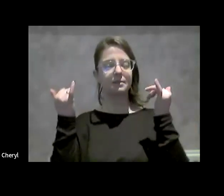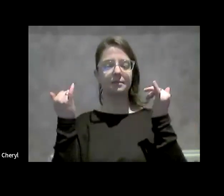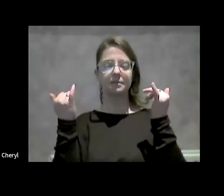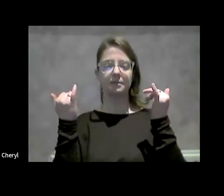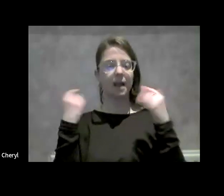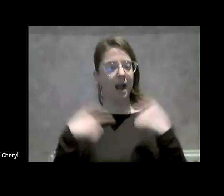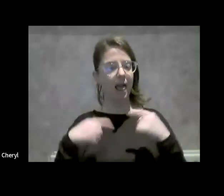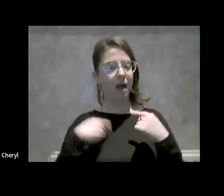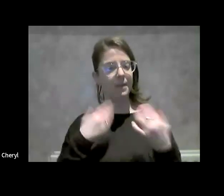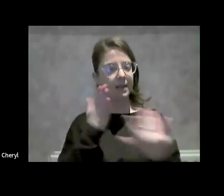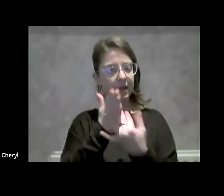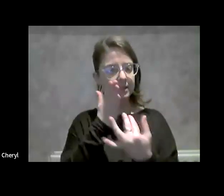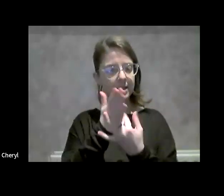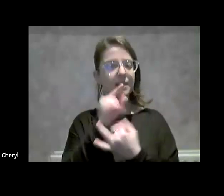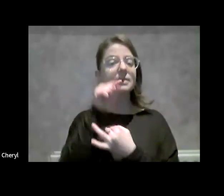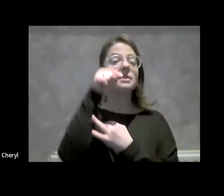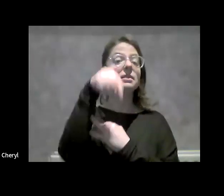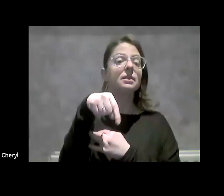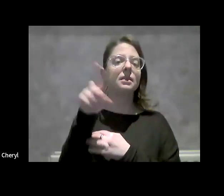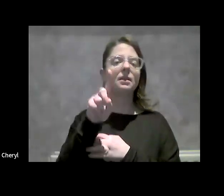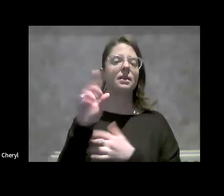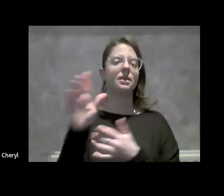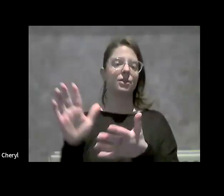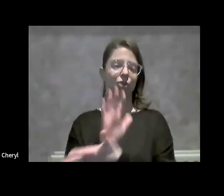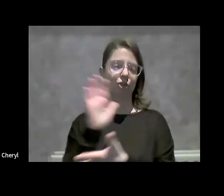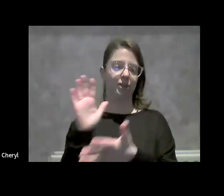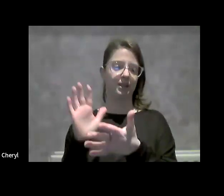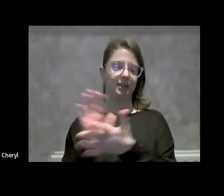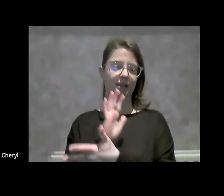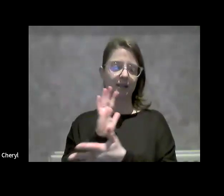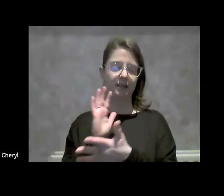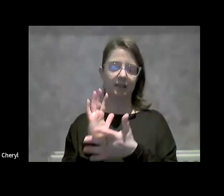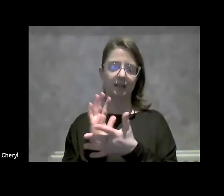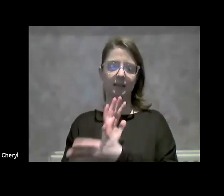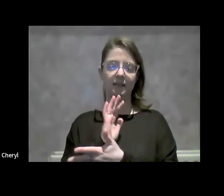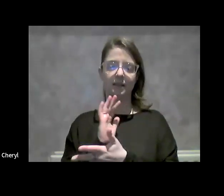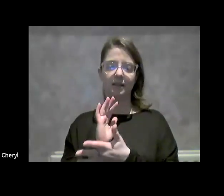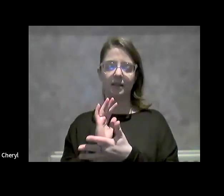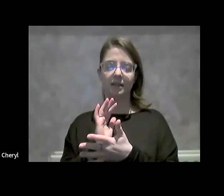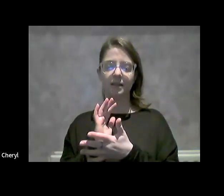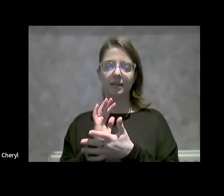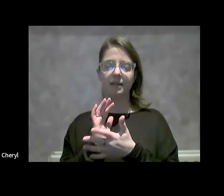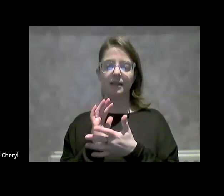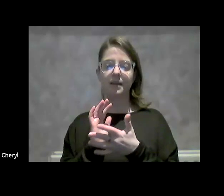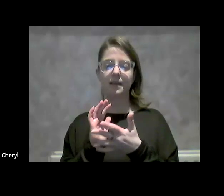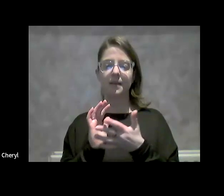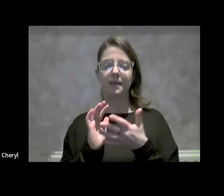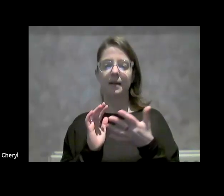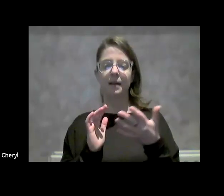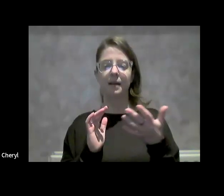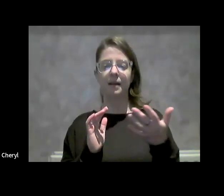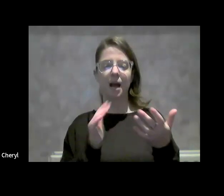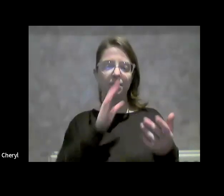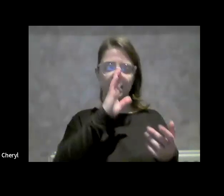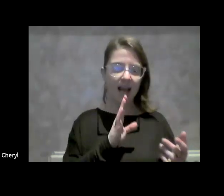me to access joy, which it feels like there's so much, you know, I don't know if I'm sad that I can't